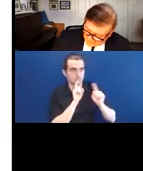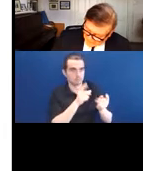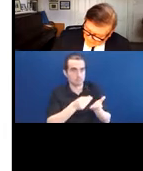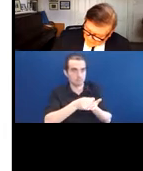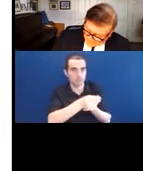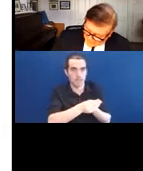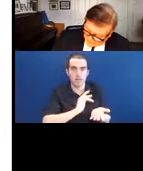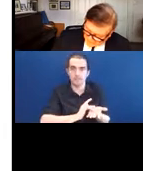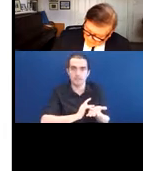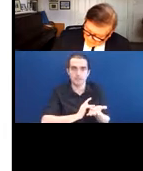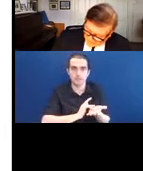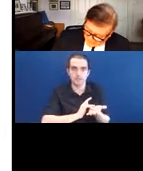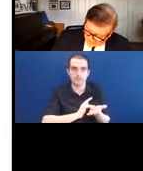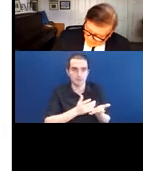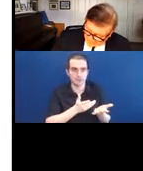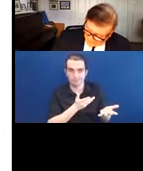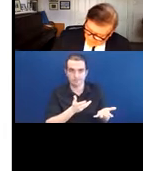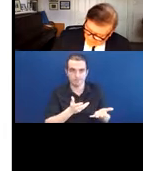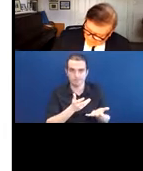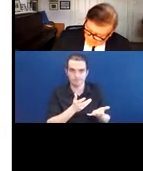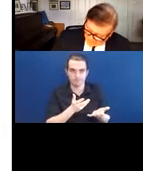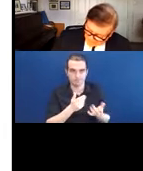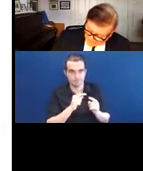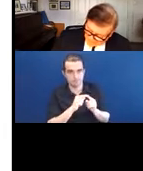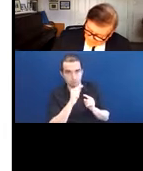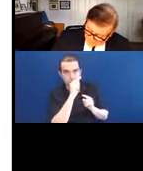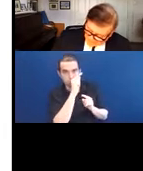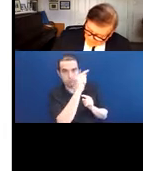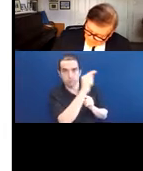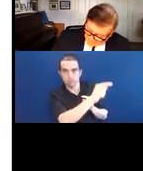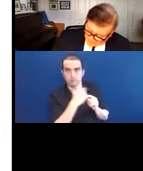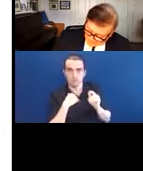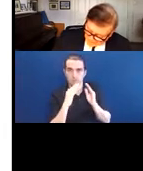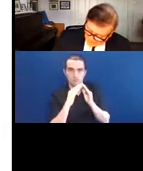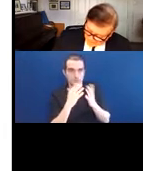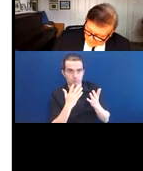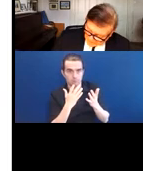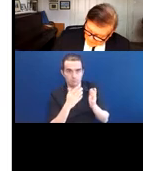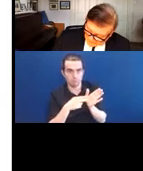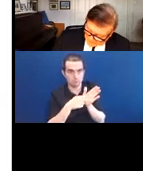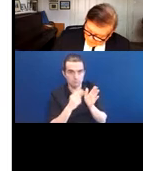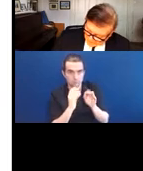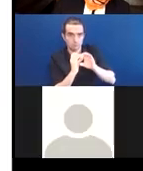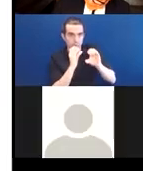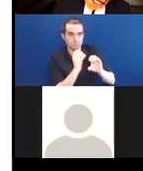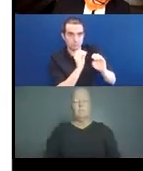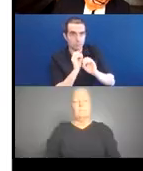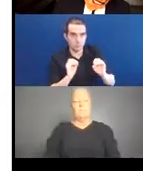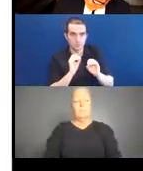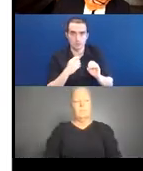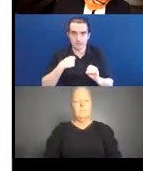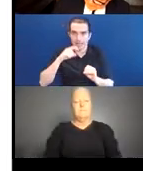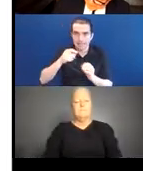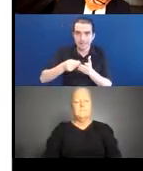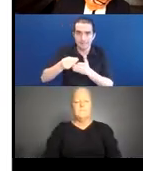Worst was the inability to work from home without the necessary assistive equipment. The best response, involvement